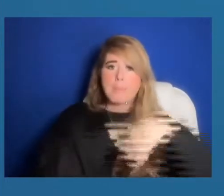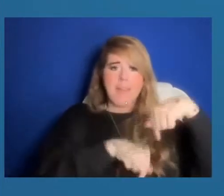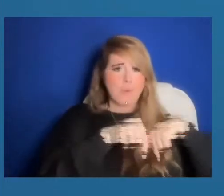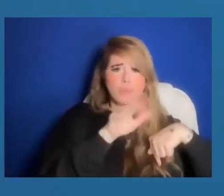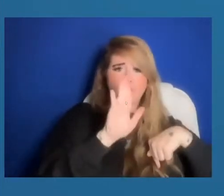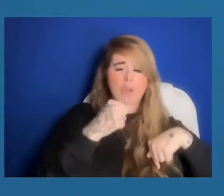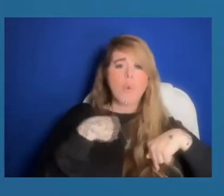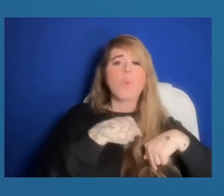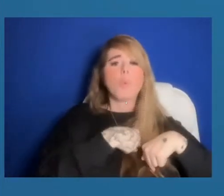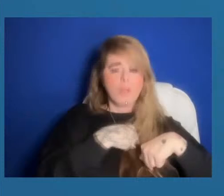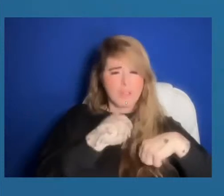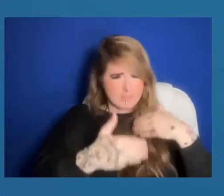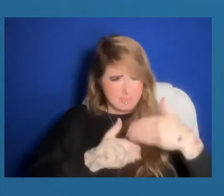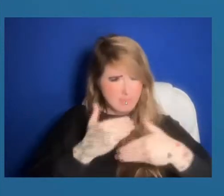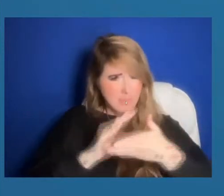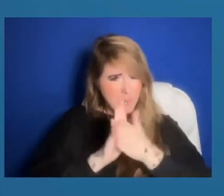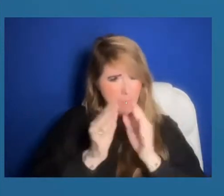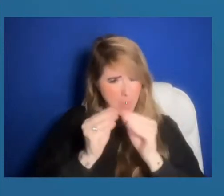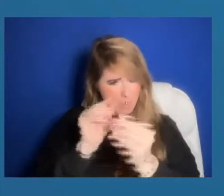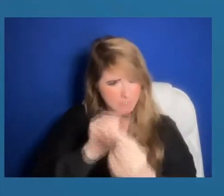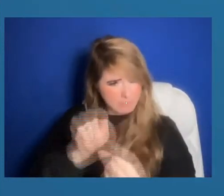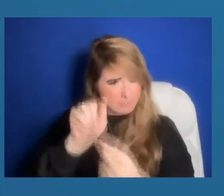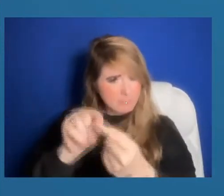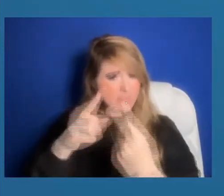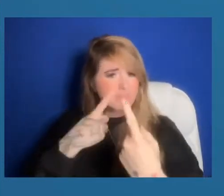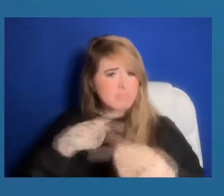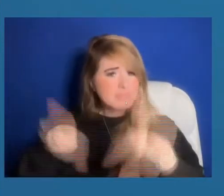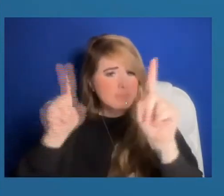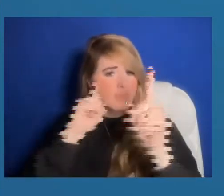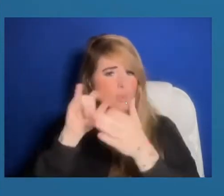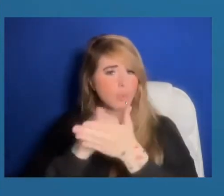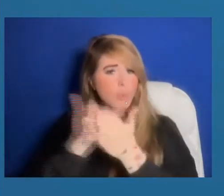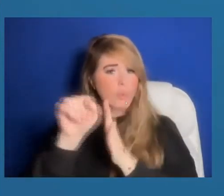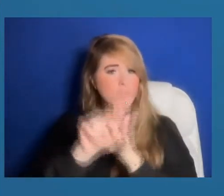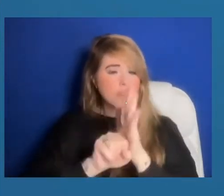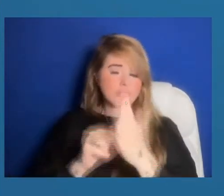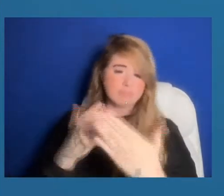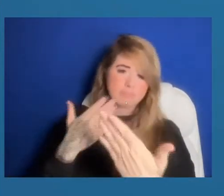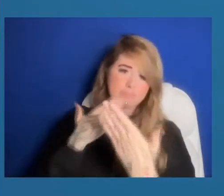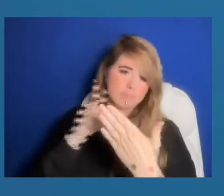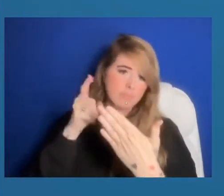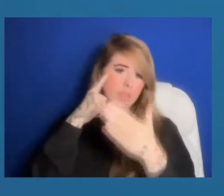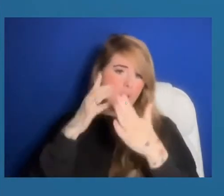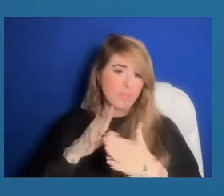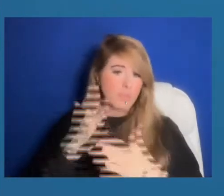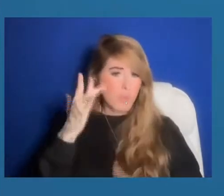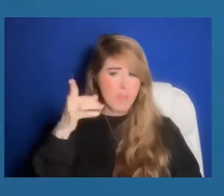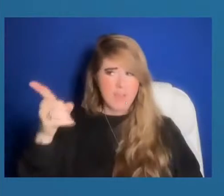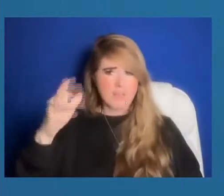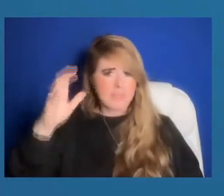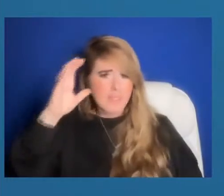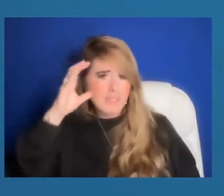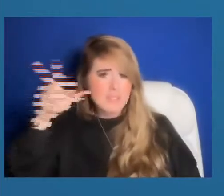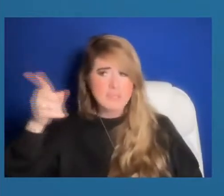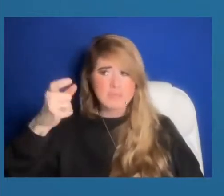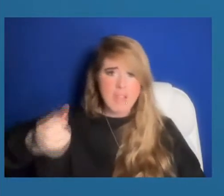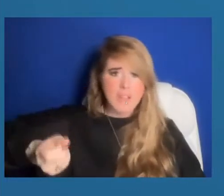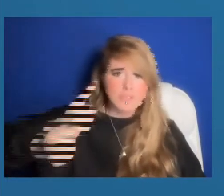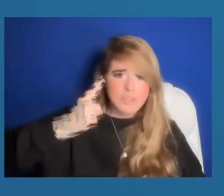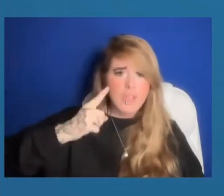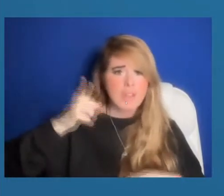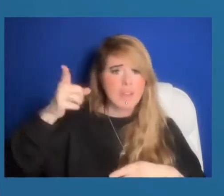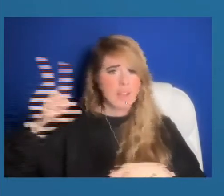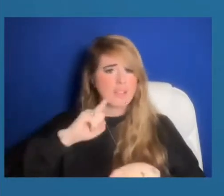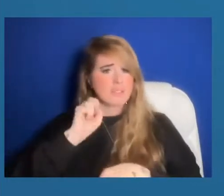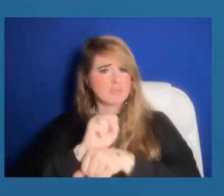it right for New York State. So I am very grateful to Governor Hochul for listening, for understanding, and for reinforcing